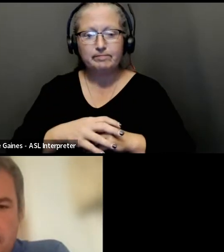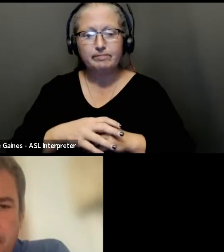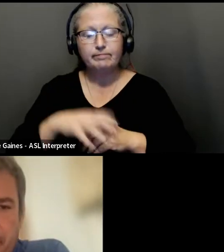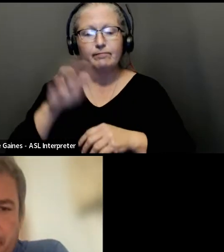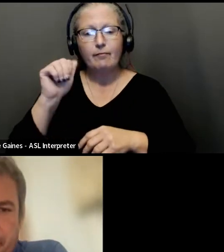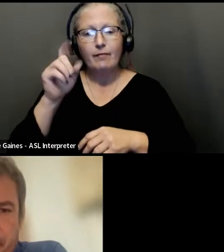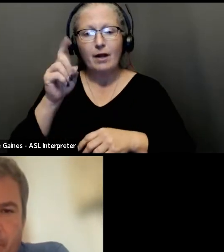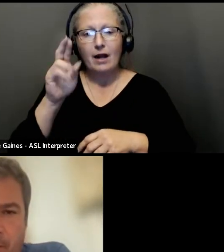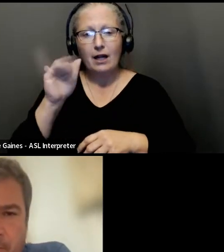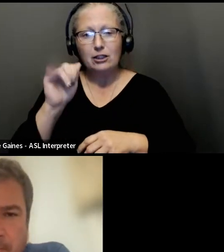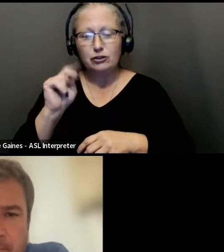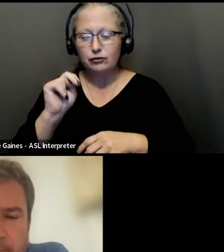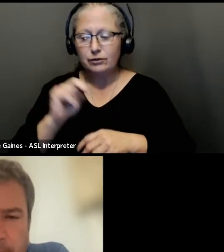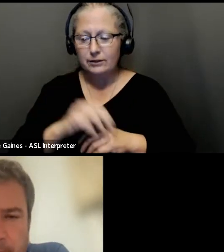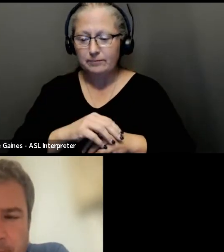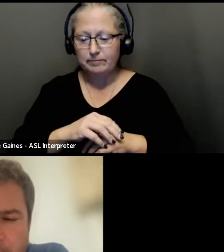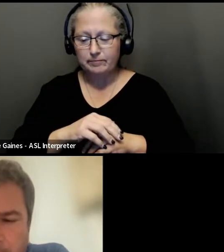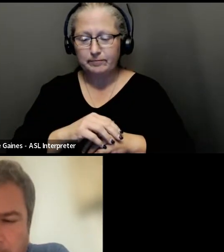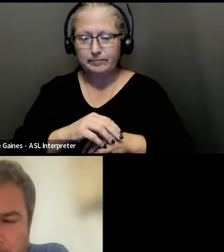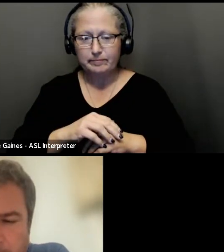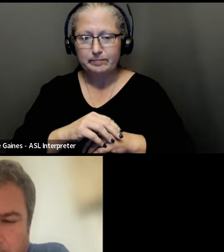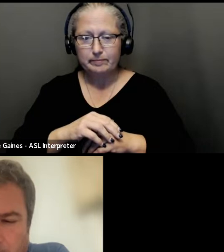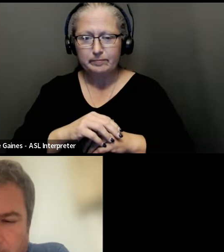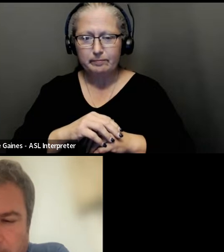Adrian Abrams.